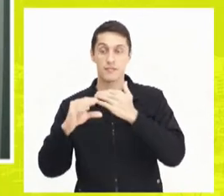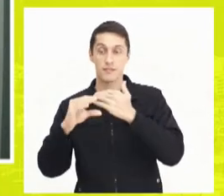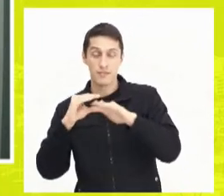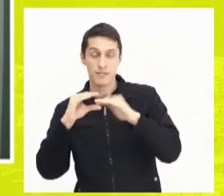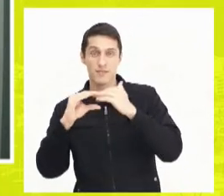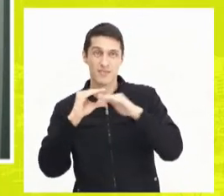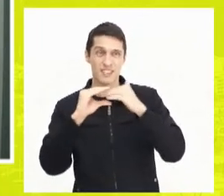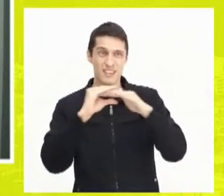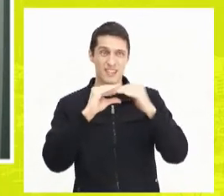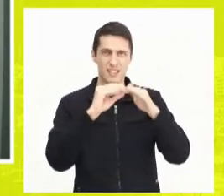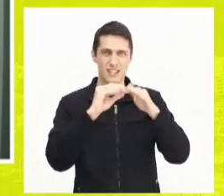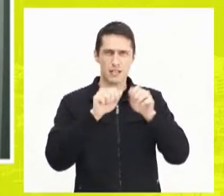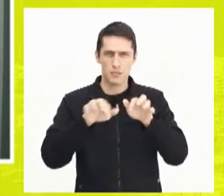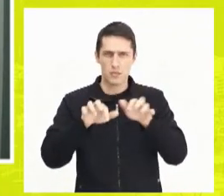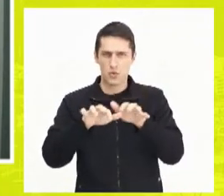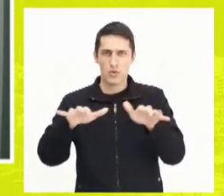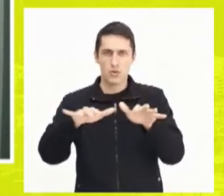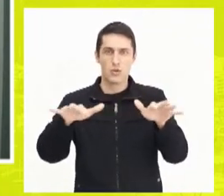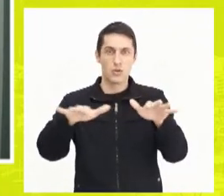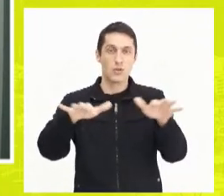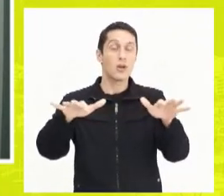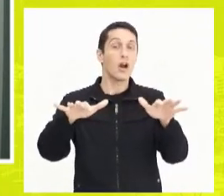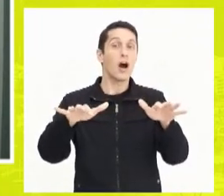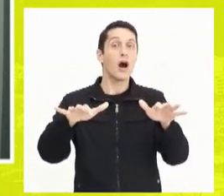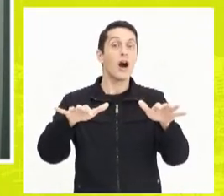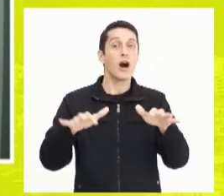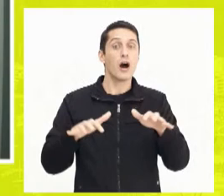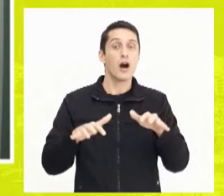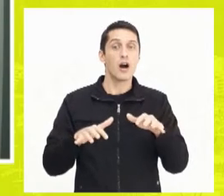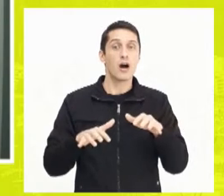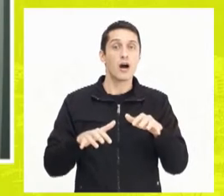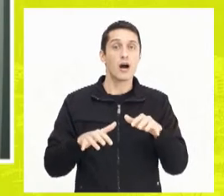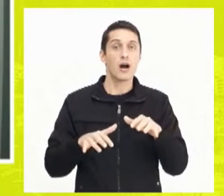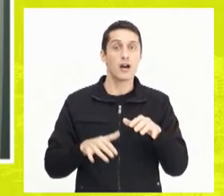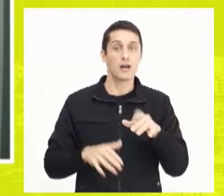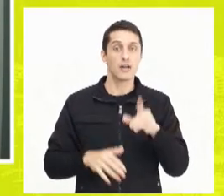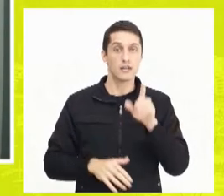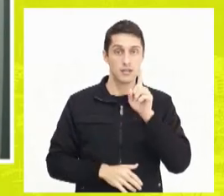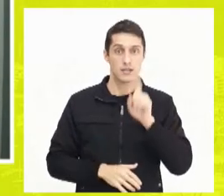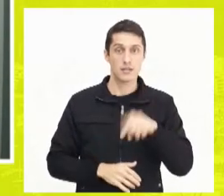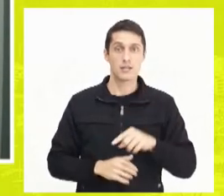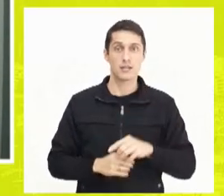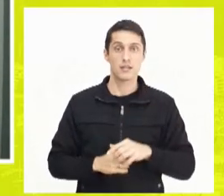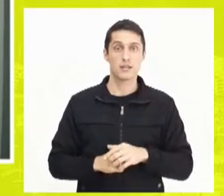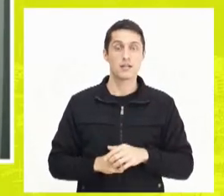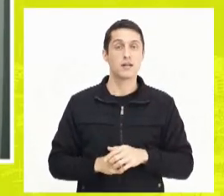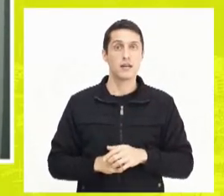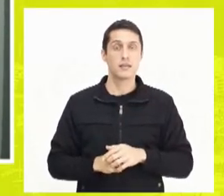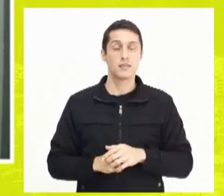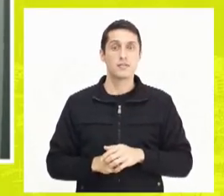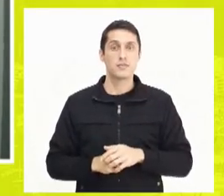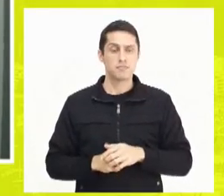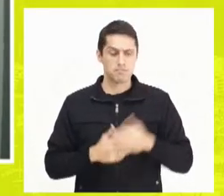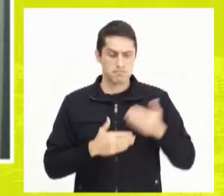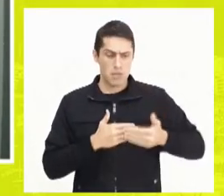this round table there are messages that are disseminated that are spread out massively